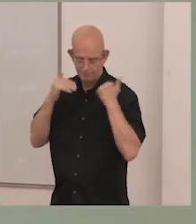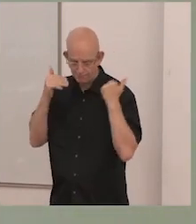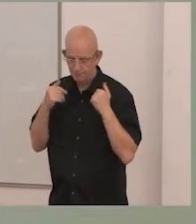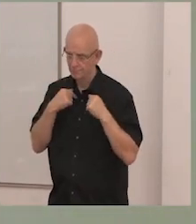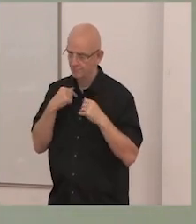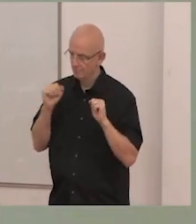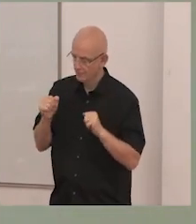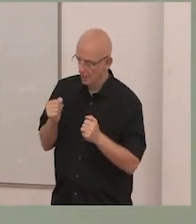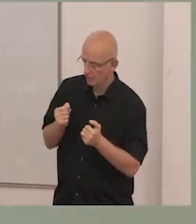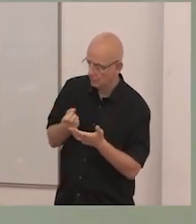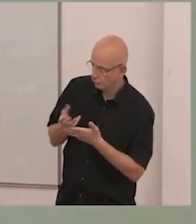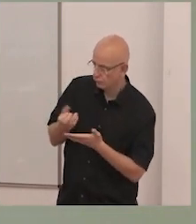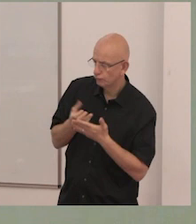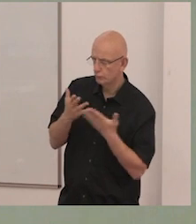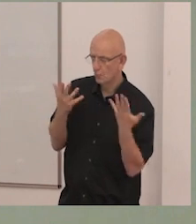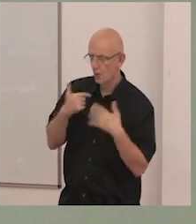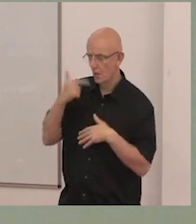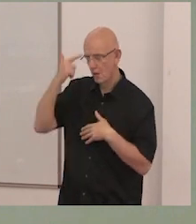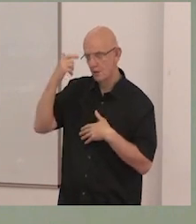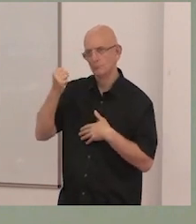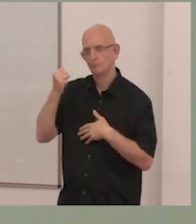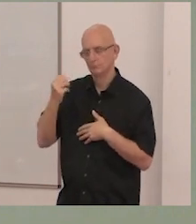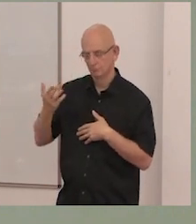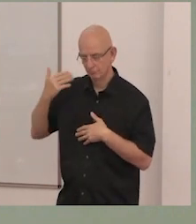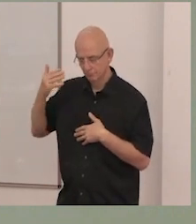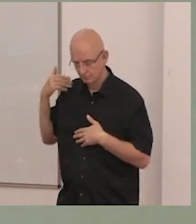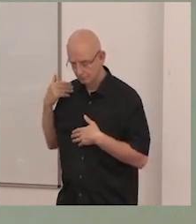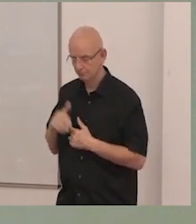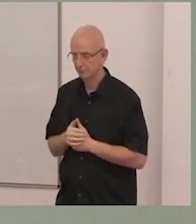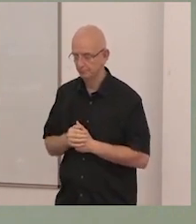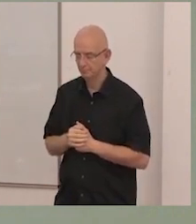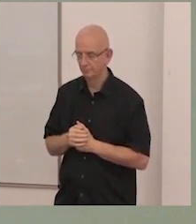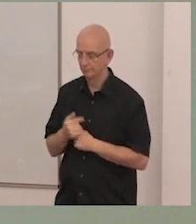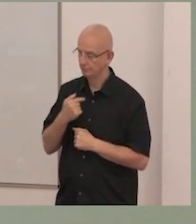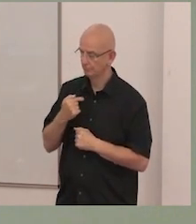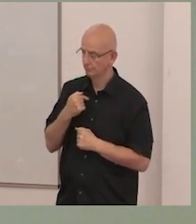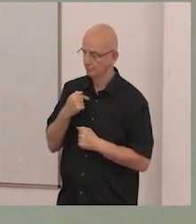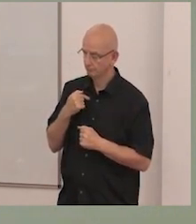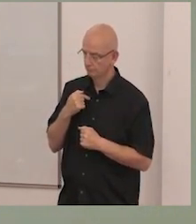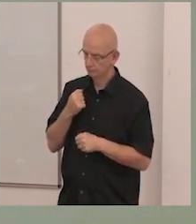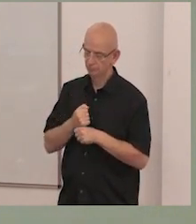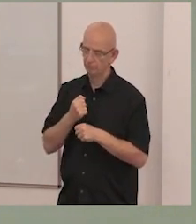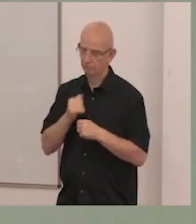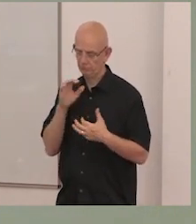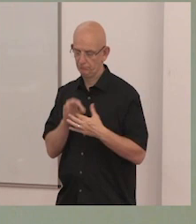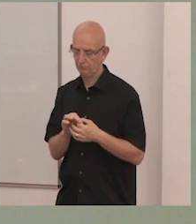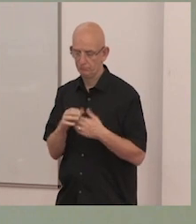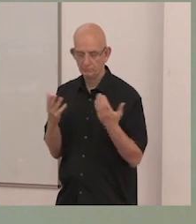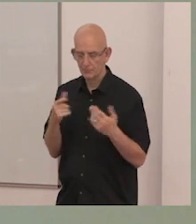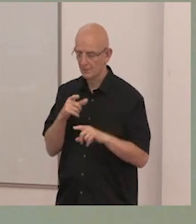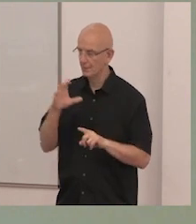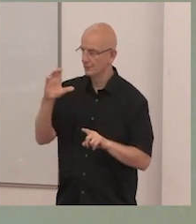serving as a member of CRC committee from 2007 to 11, one